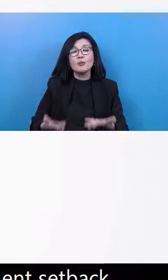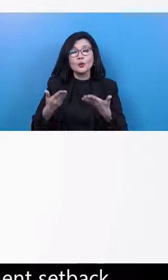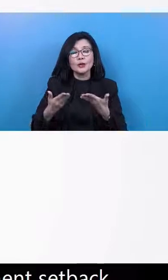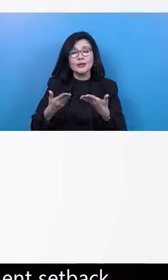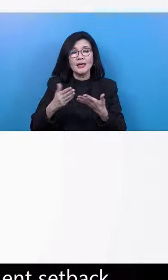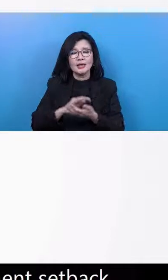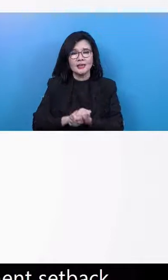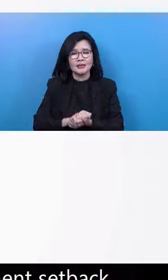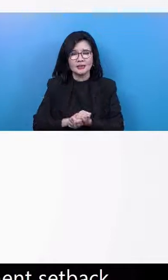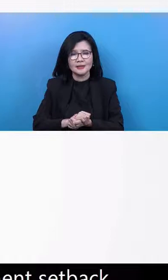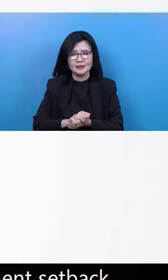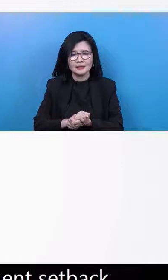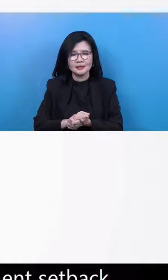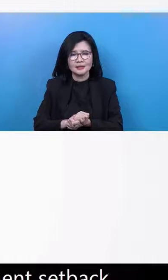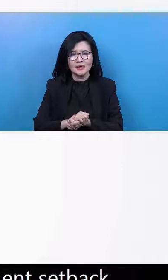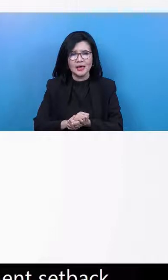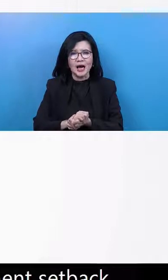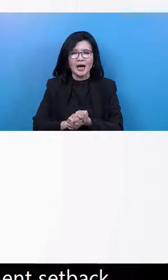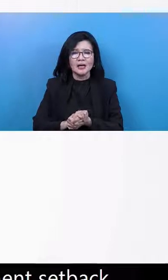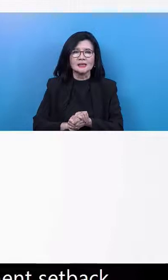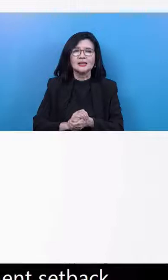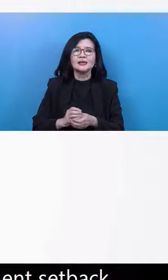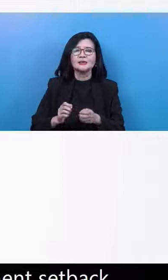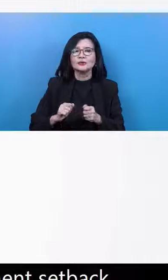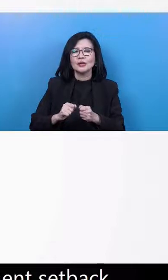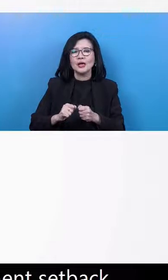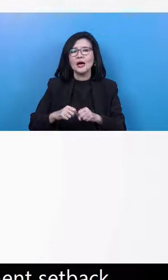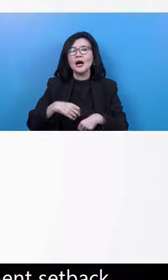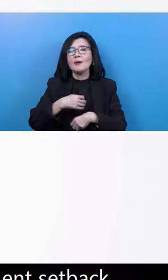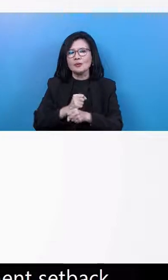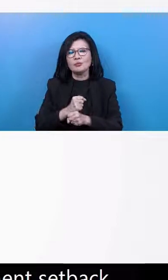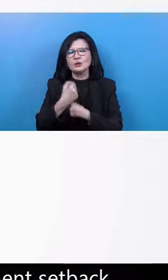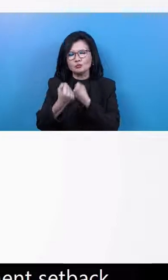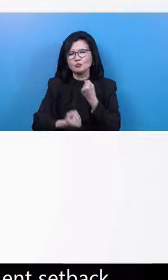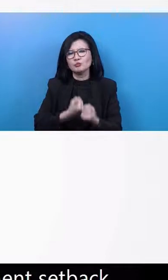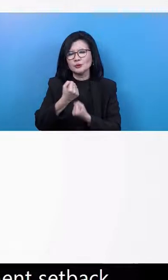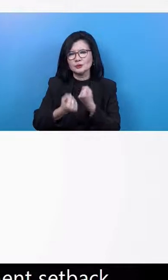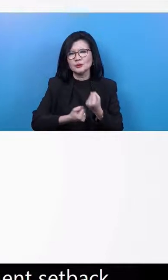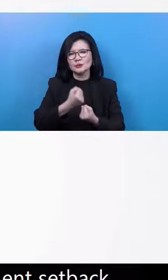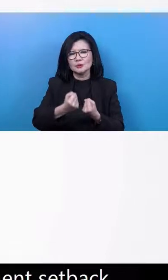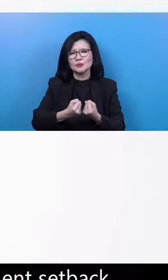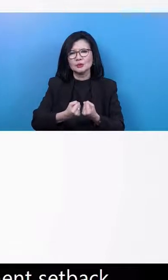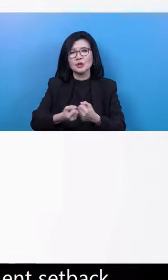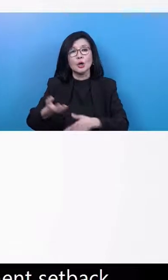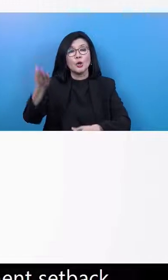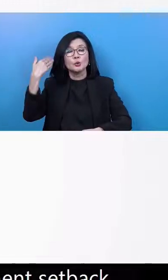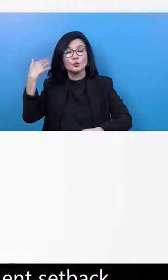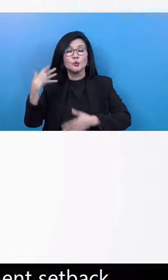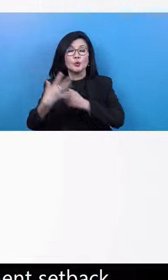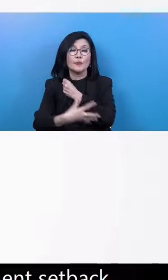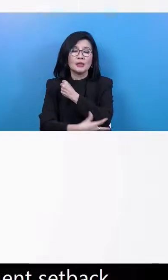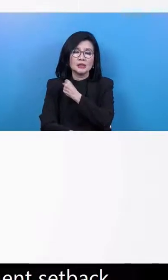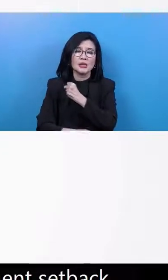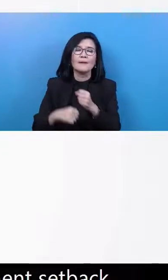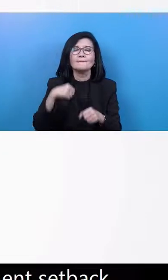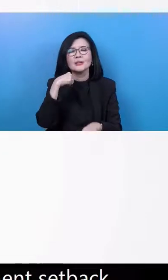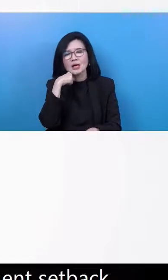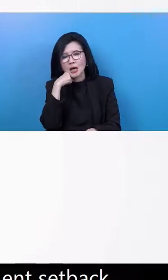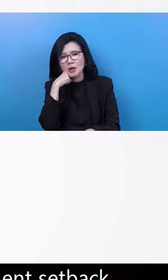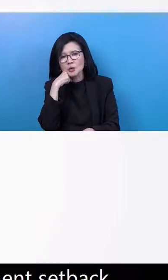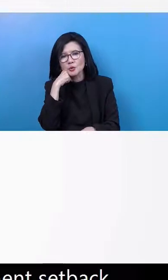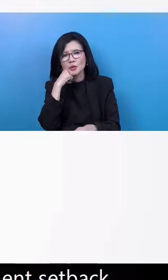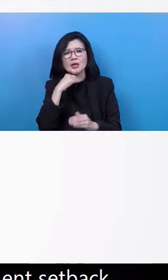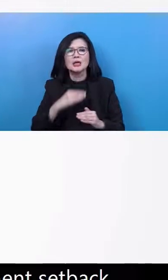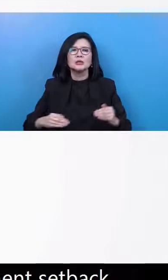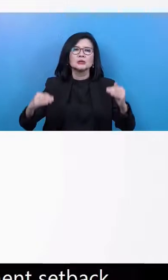setback in terms of poverty, unemployment, gender inequality, and learning loss caused by the pandemic. With that, I end my presentation. Thank